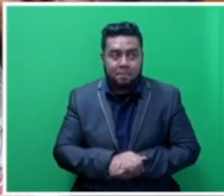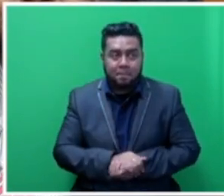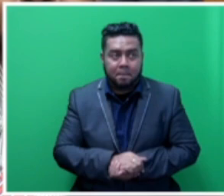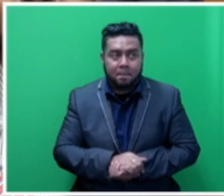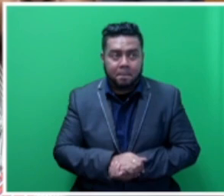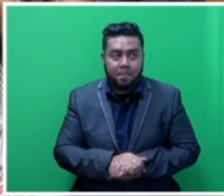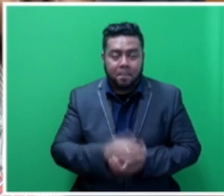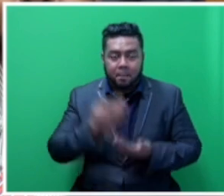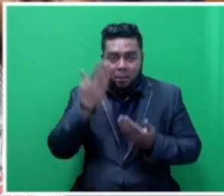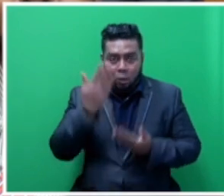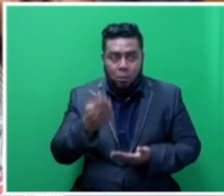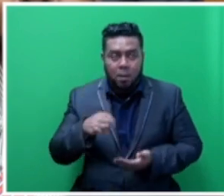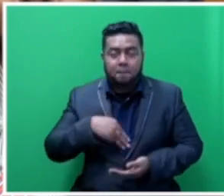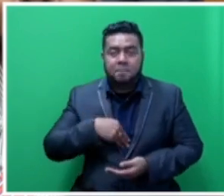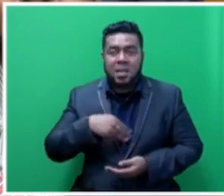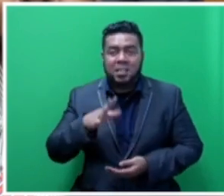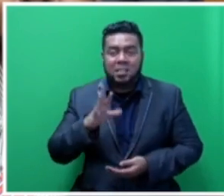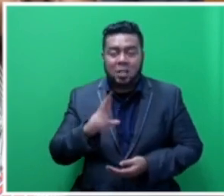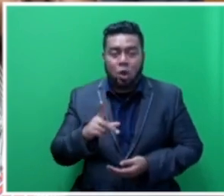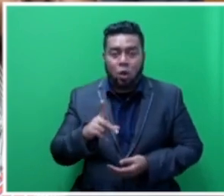the Honourable Ministers of Cabinet,